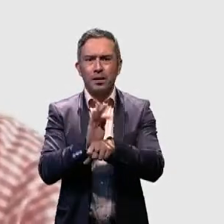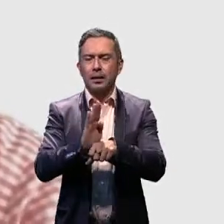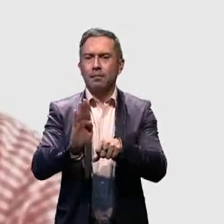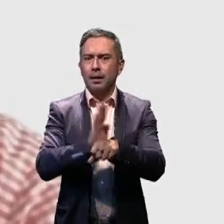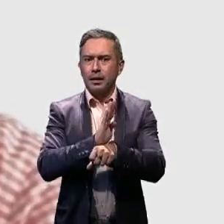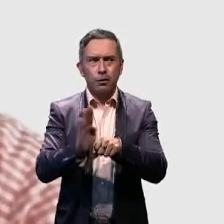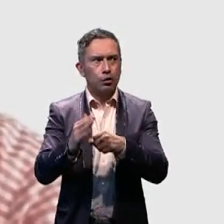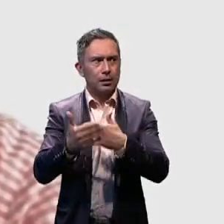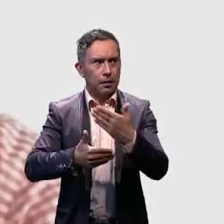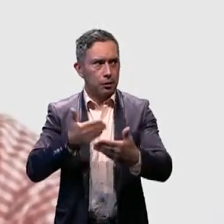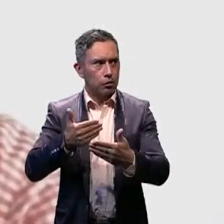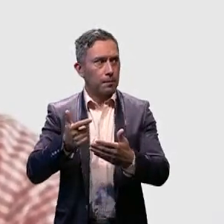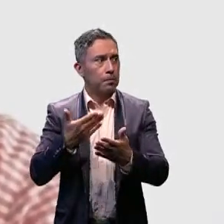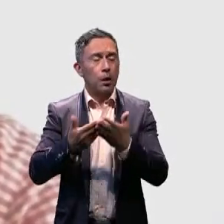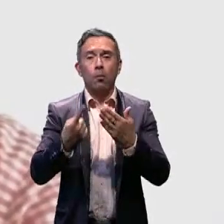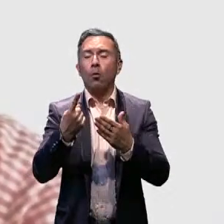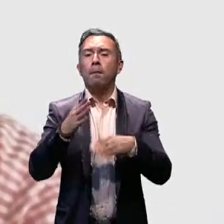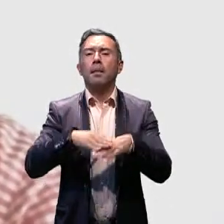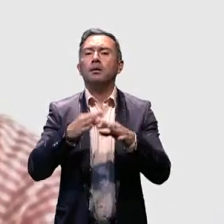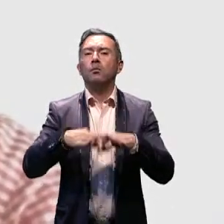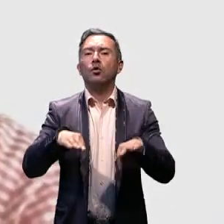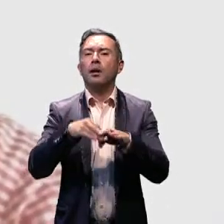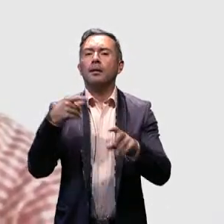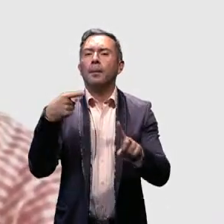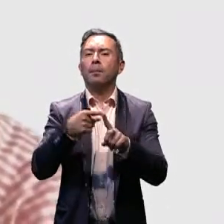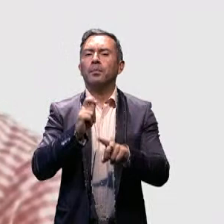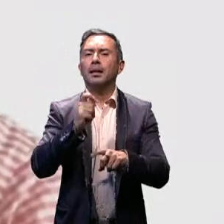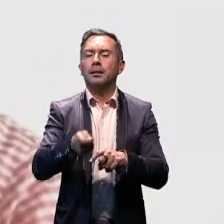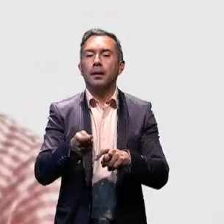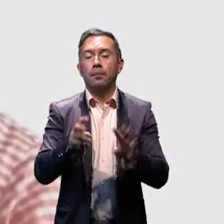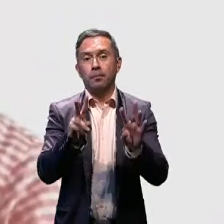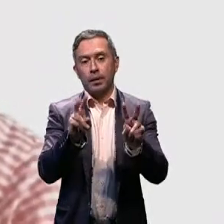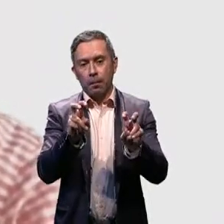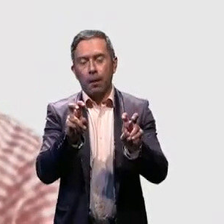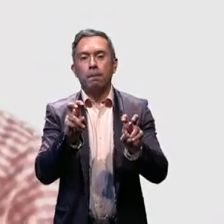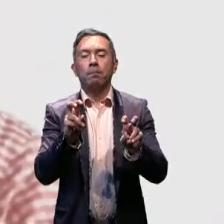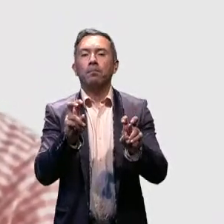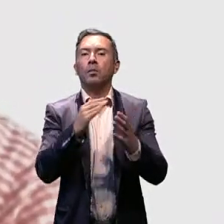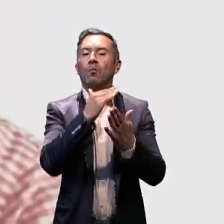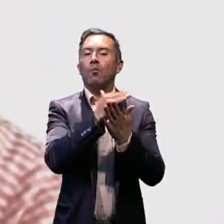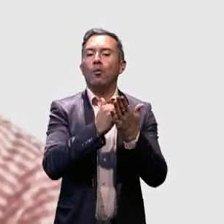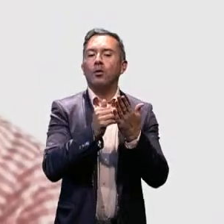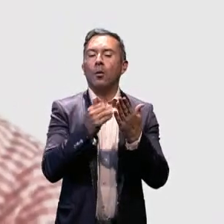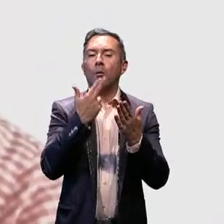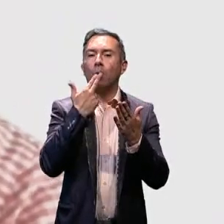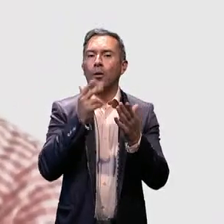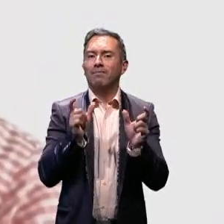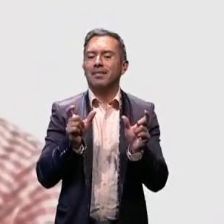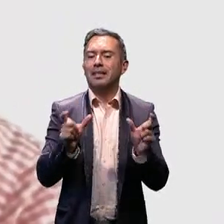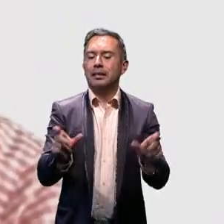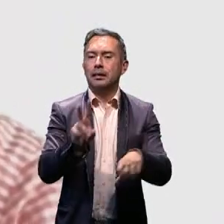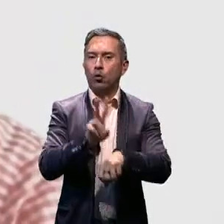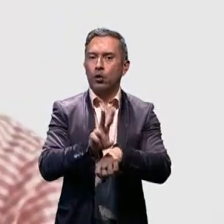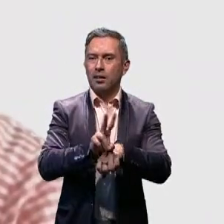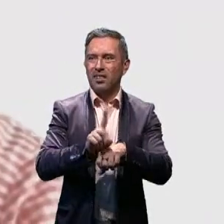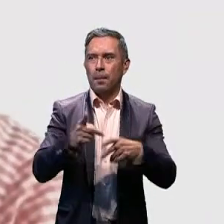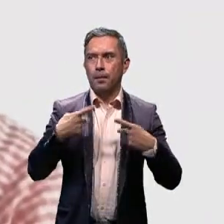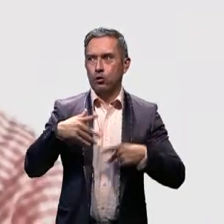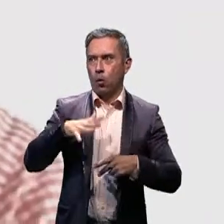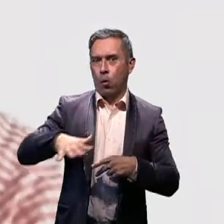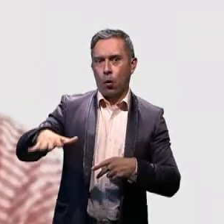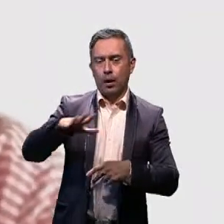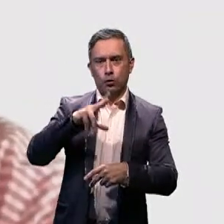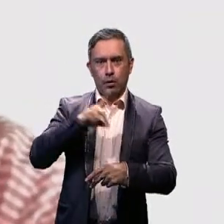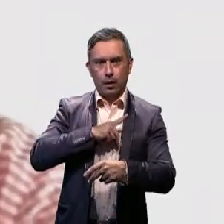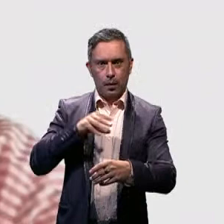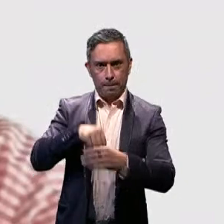policies, public services, and we have prioritized the work in the political safety.